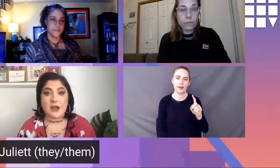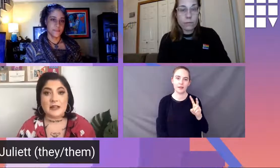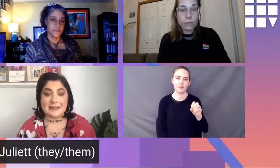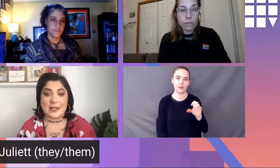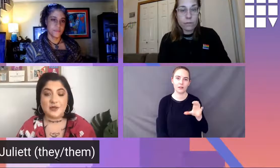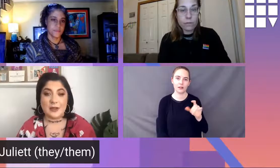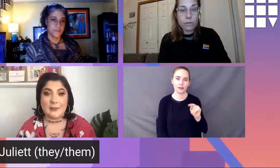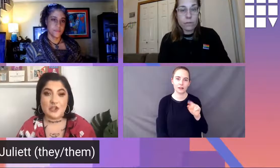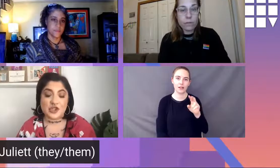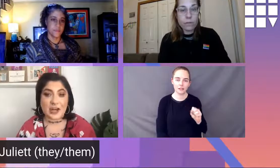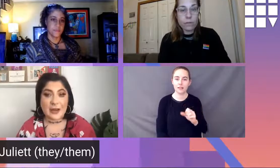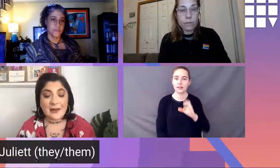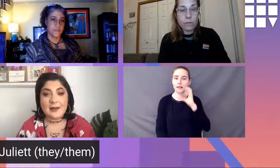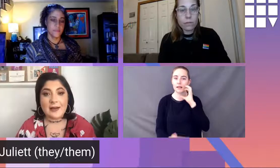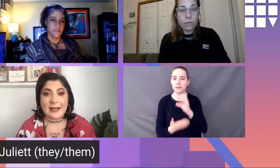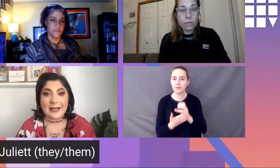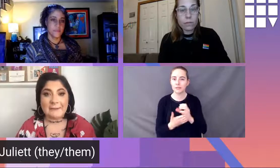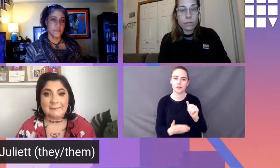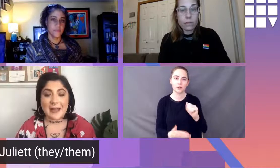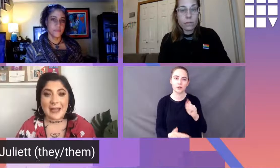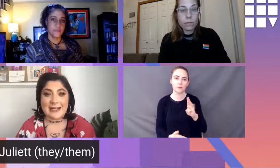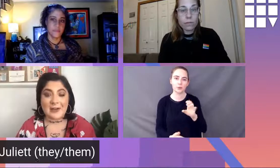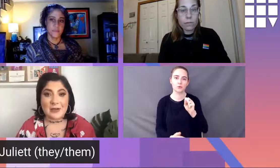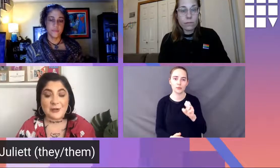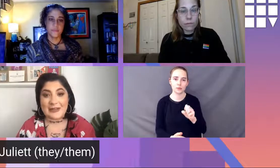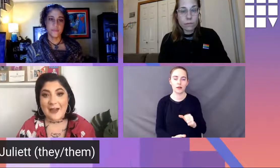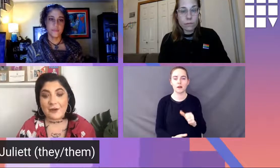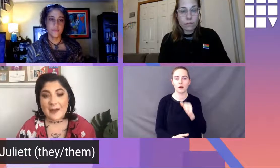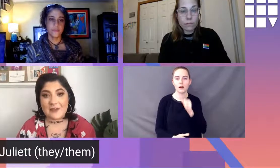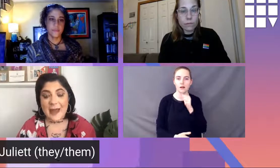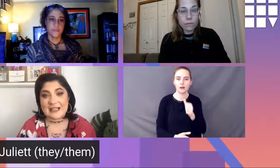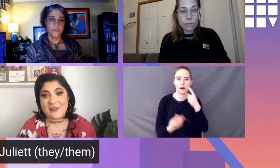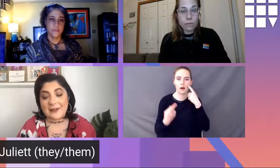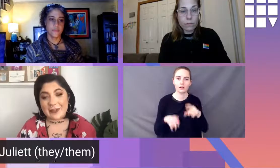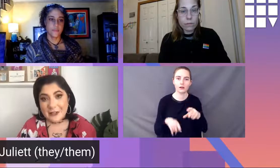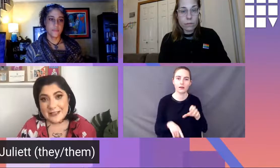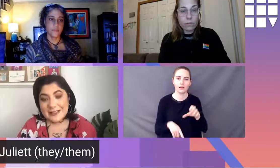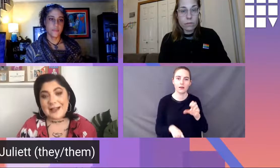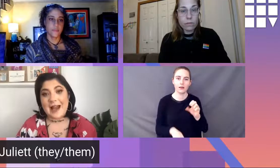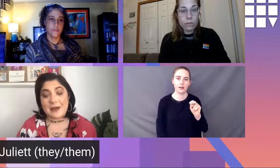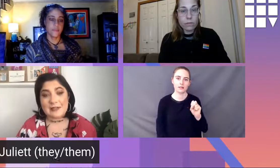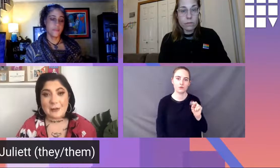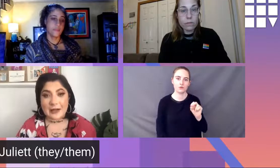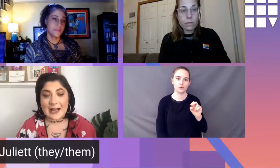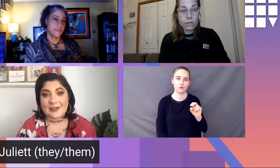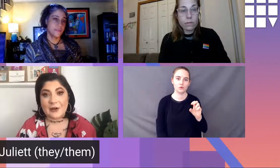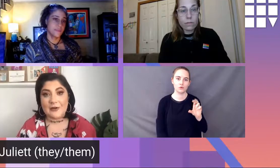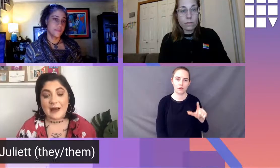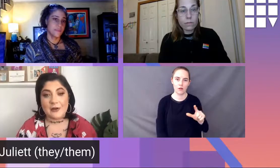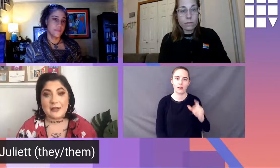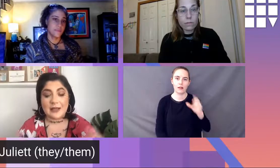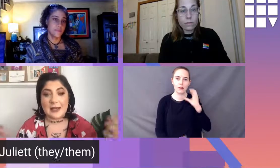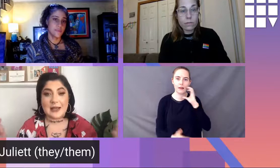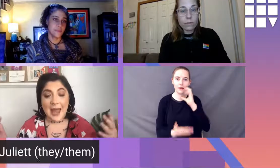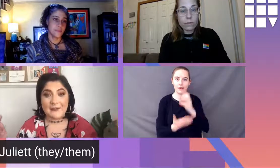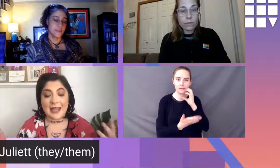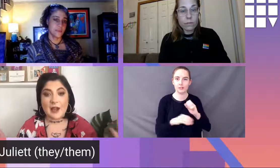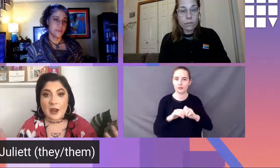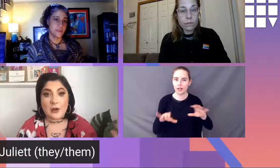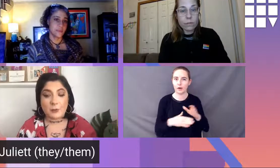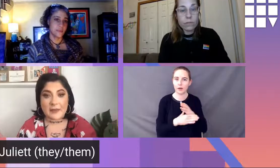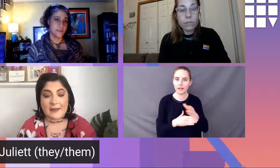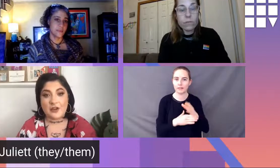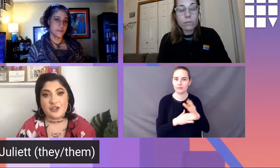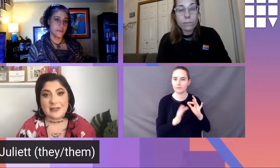and non-consensual image sharing. And I've been doing that for about the past 5 years. I was an organizer around an